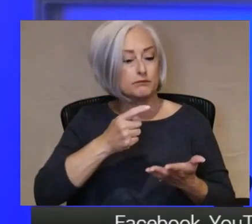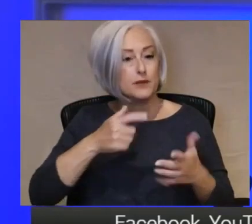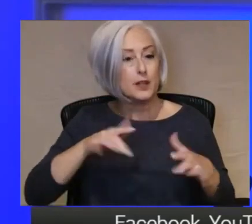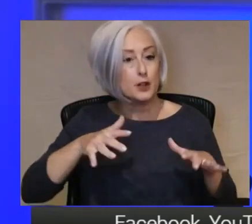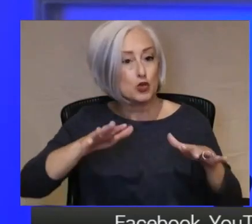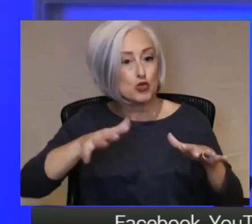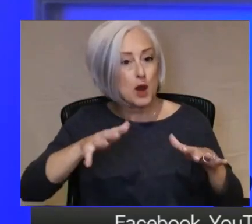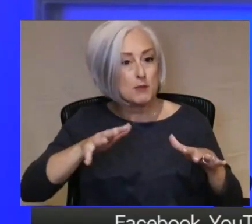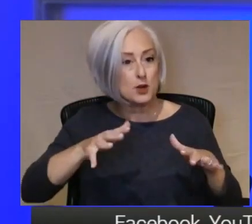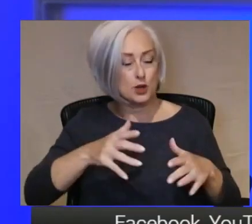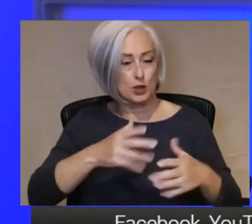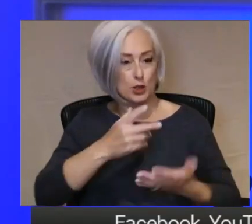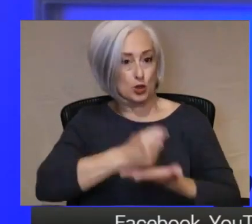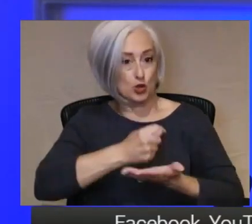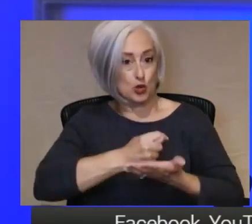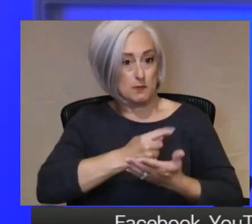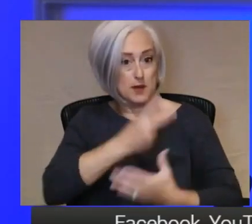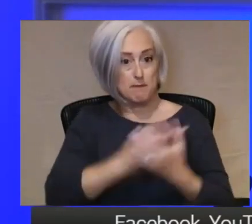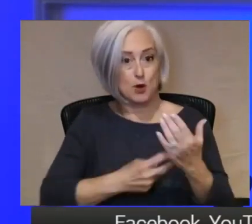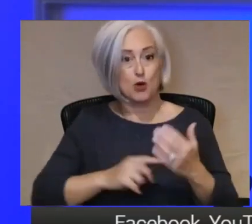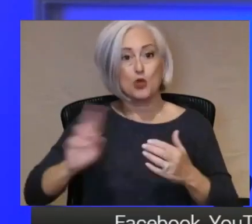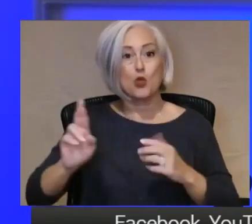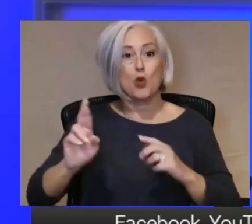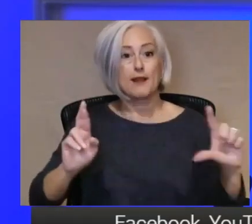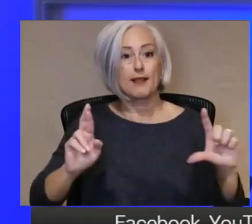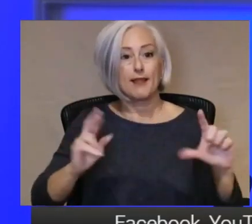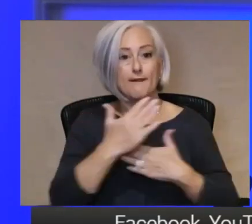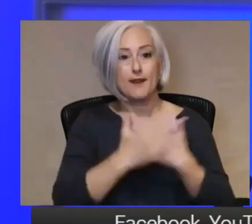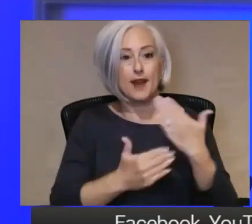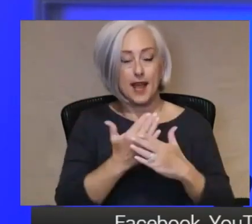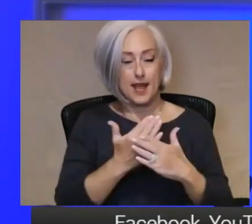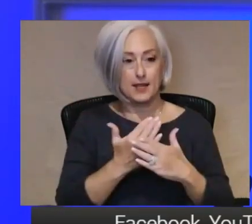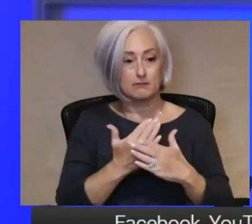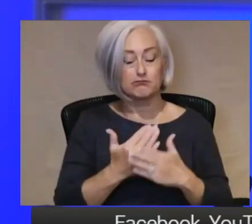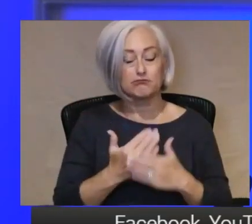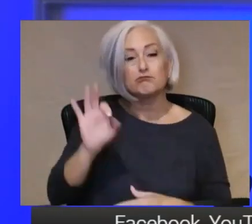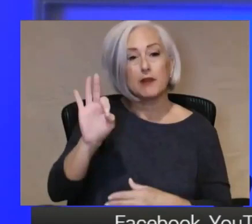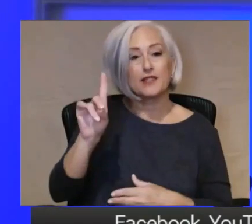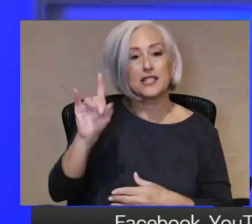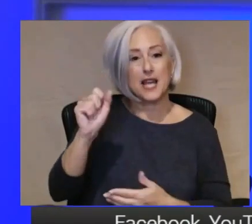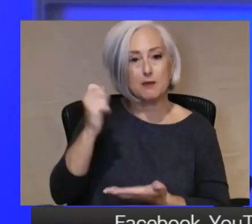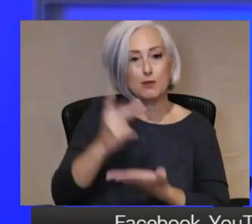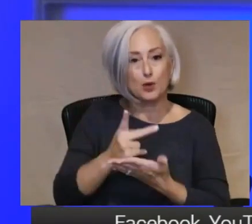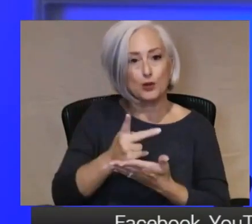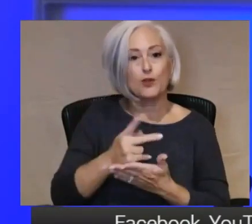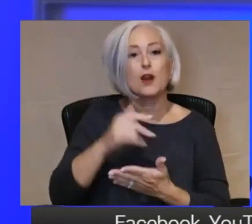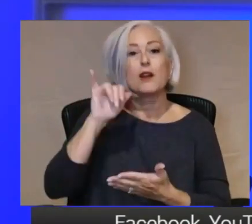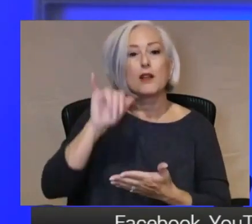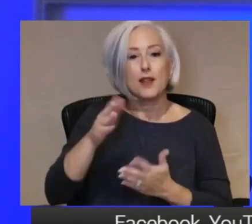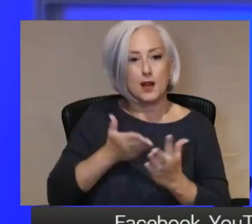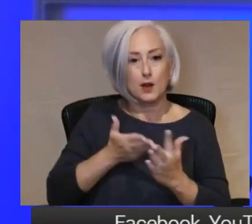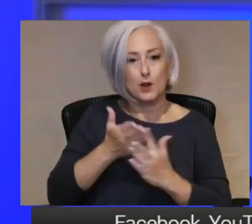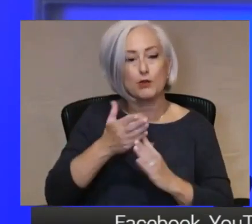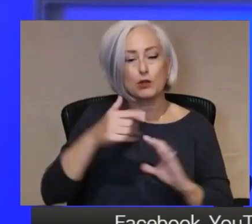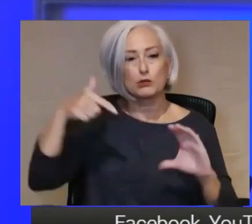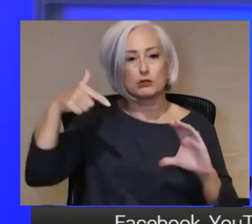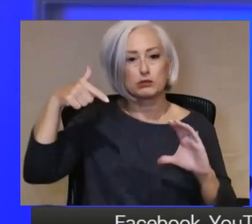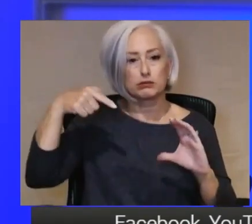So that is FDA approved, that we can do that with deep brain stimulation. With focused ultrasound, it's